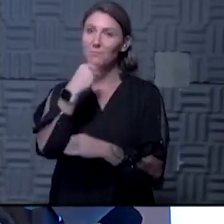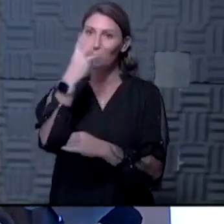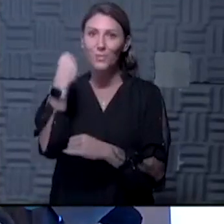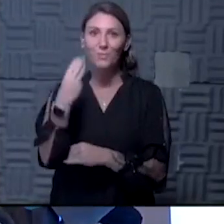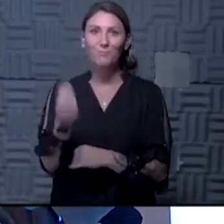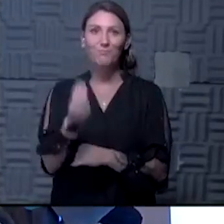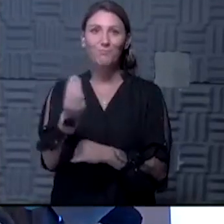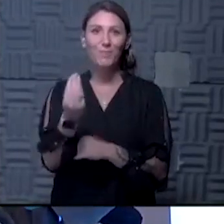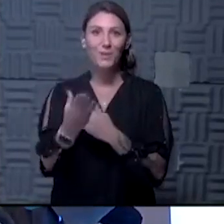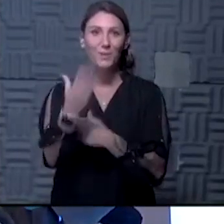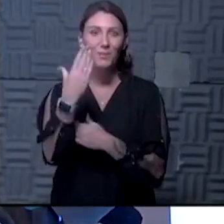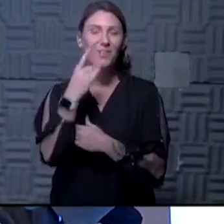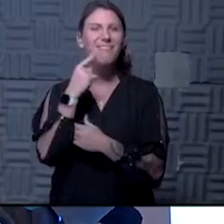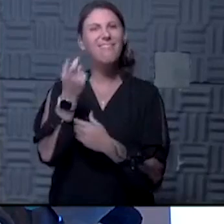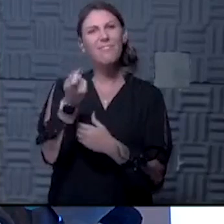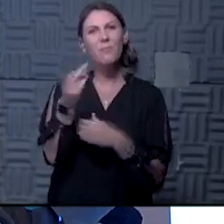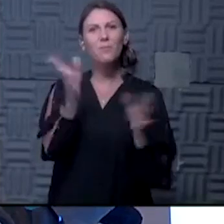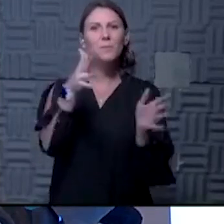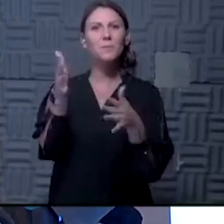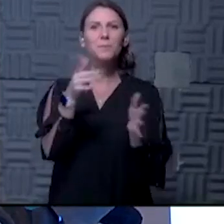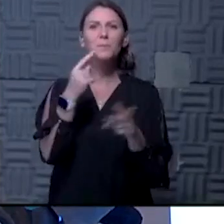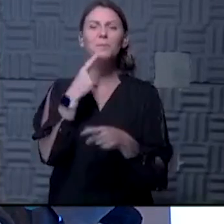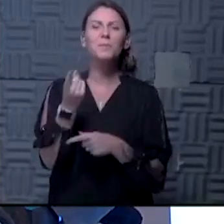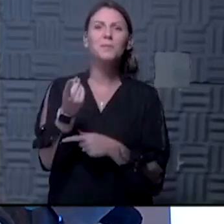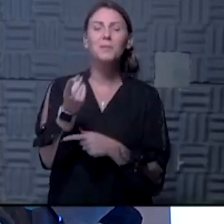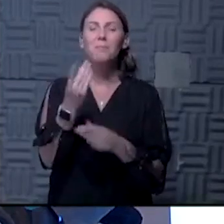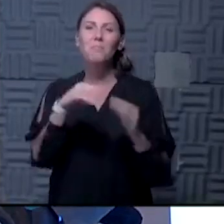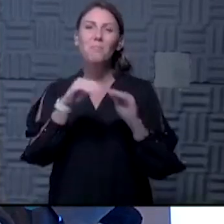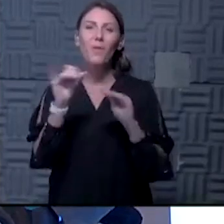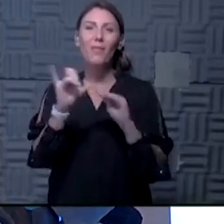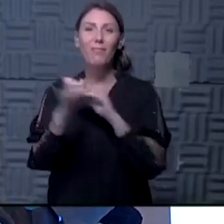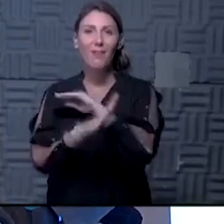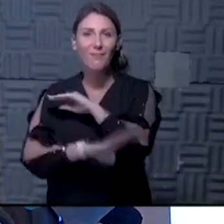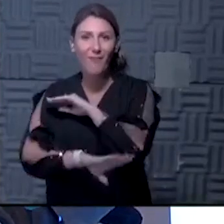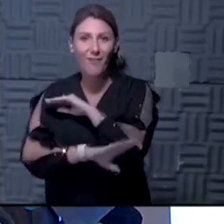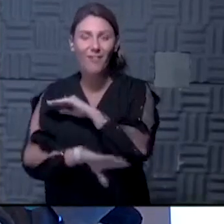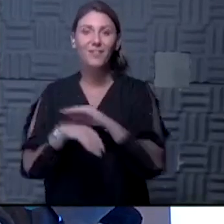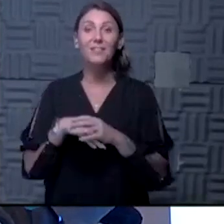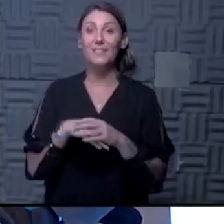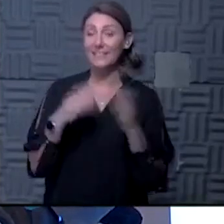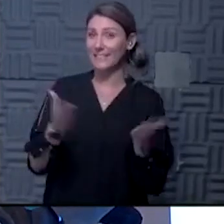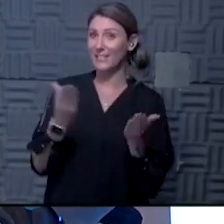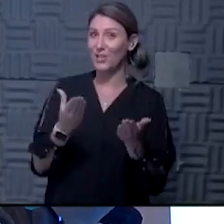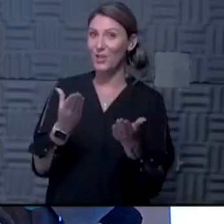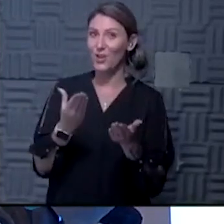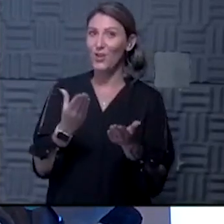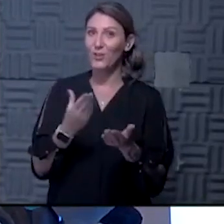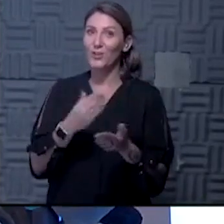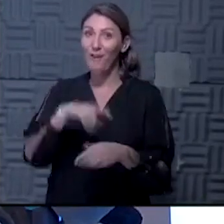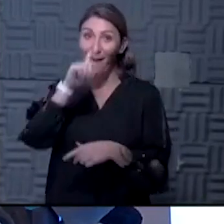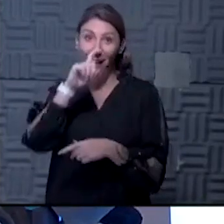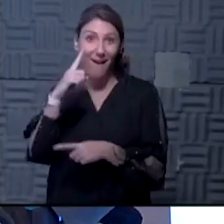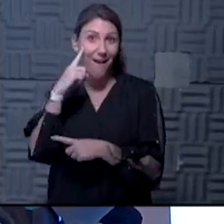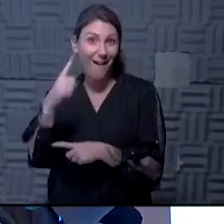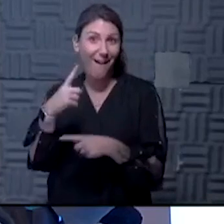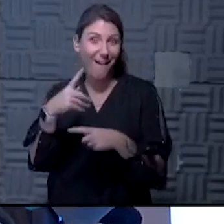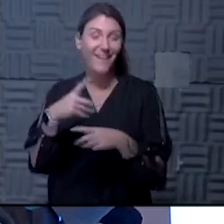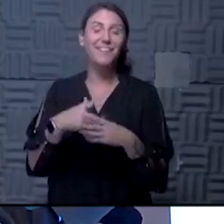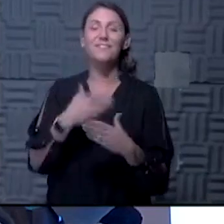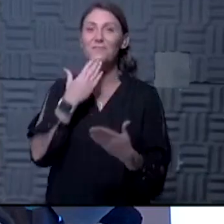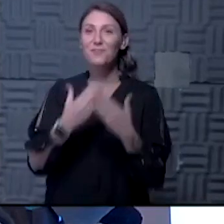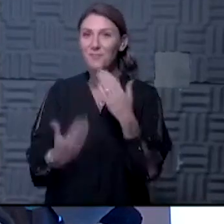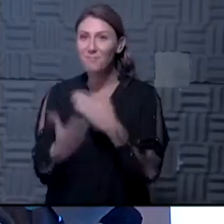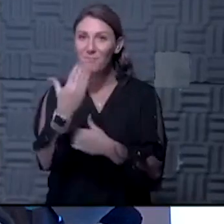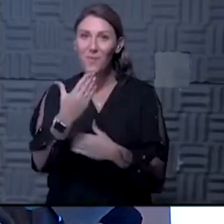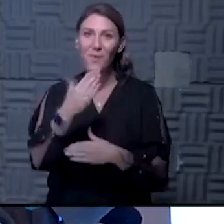beautiful Monday morning. A little bit of breeze out there and a little bit more like fall. Here, of course, with Hawkeye. And good morning. Welcome